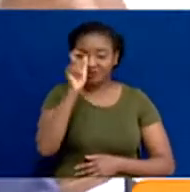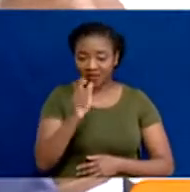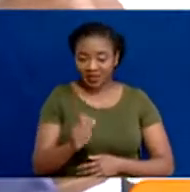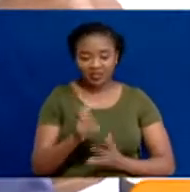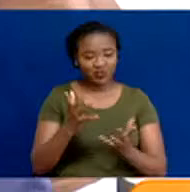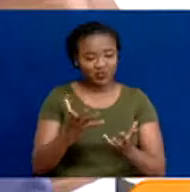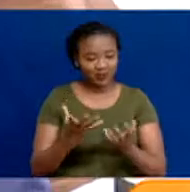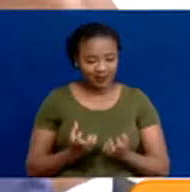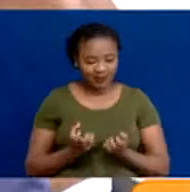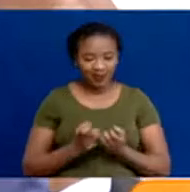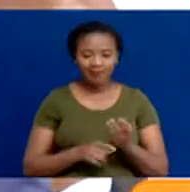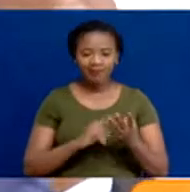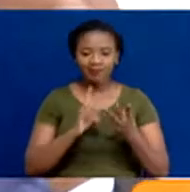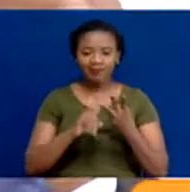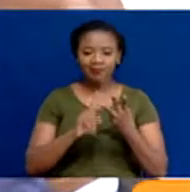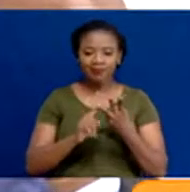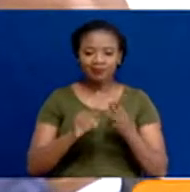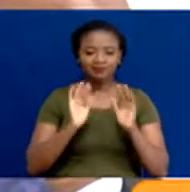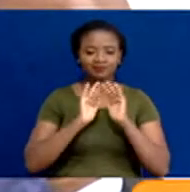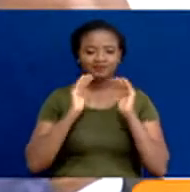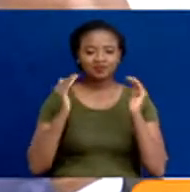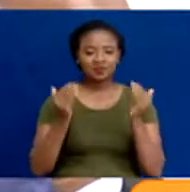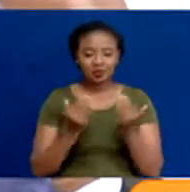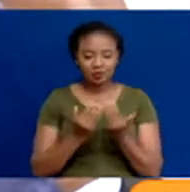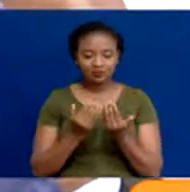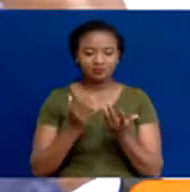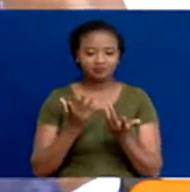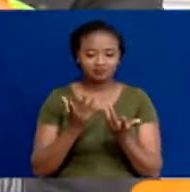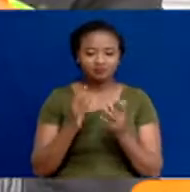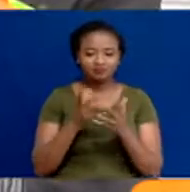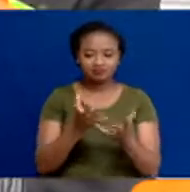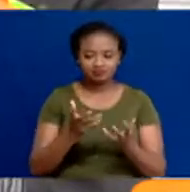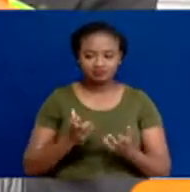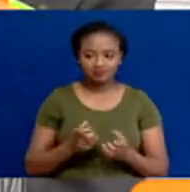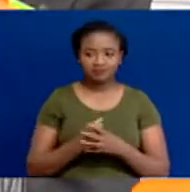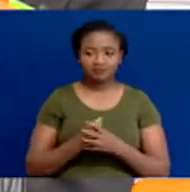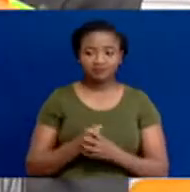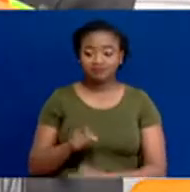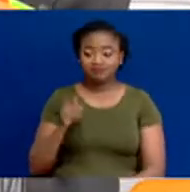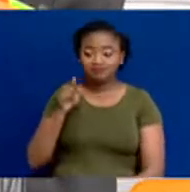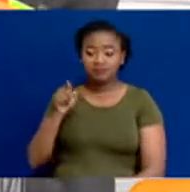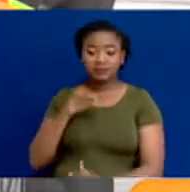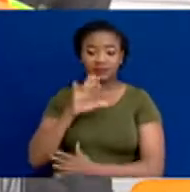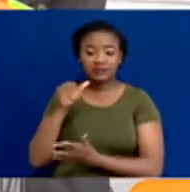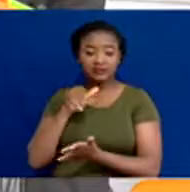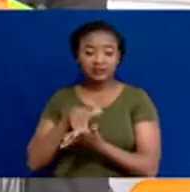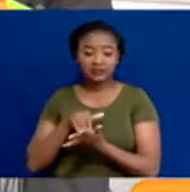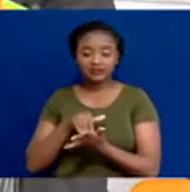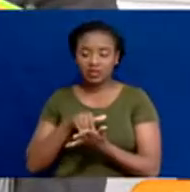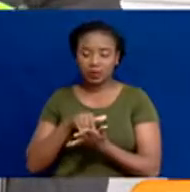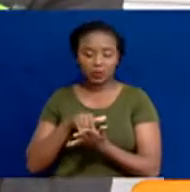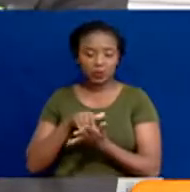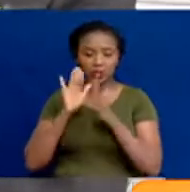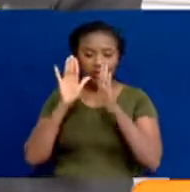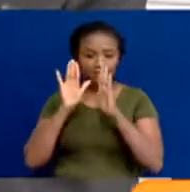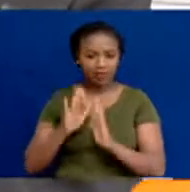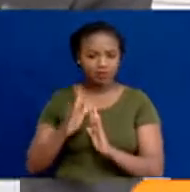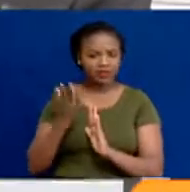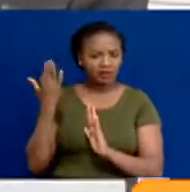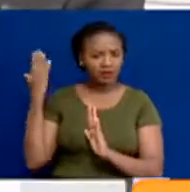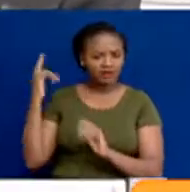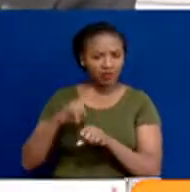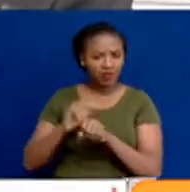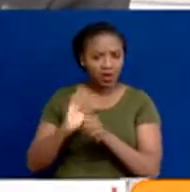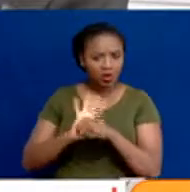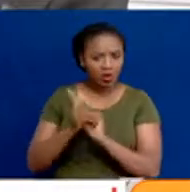These products are what the continent needs. This center was very, very pivotal when COVID came in